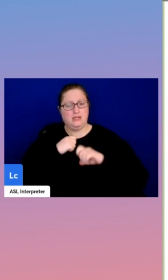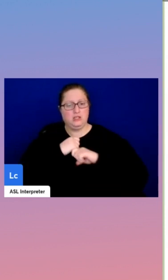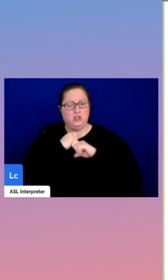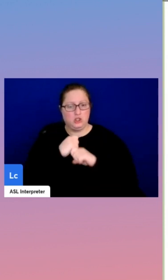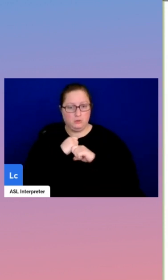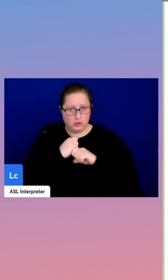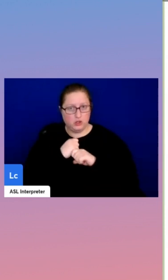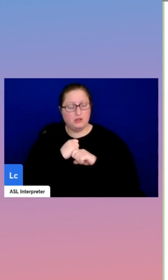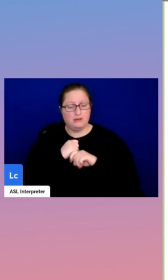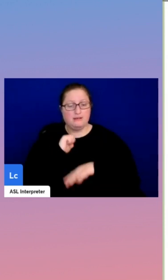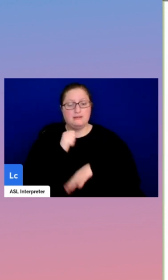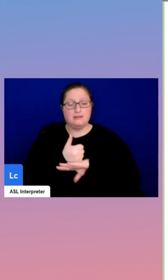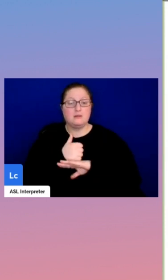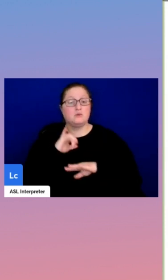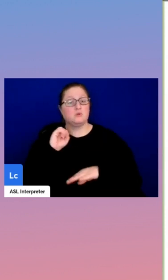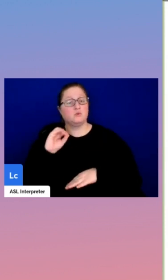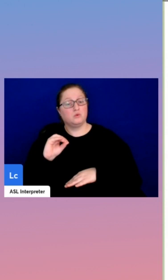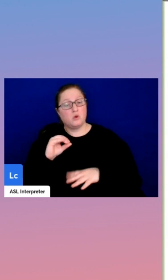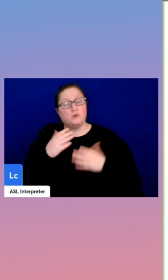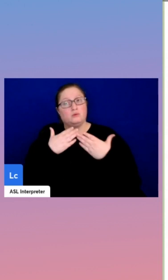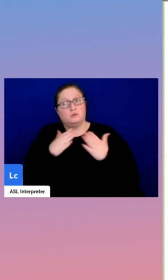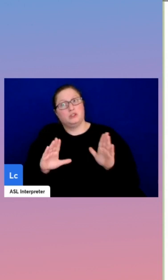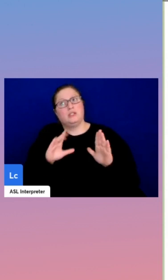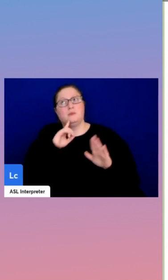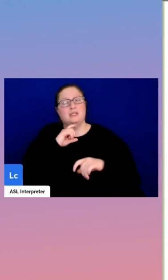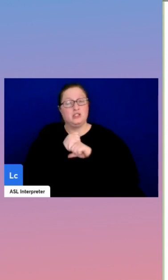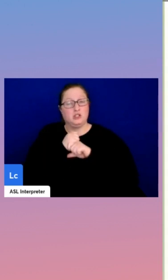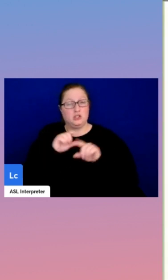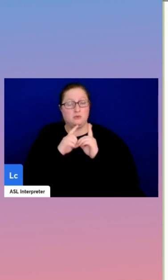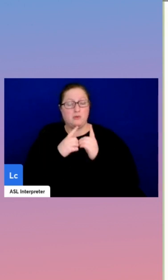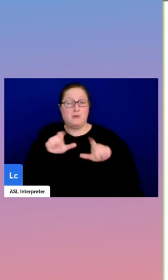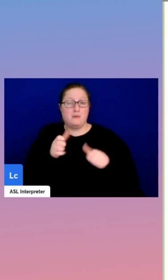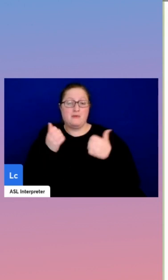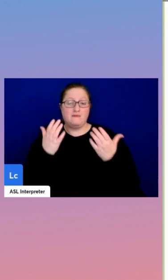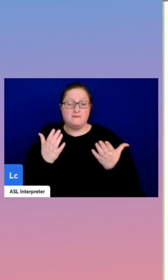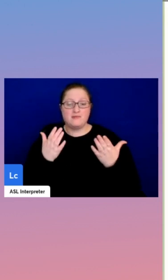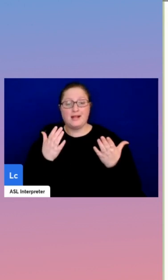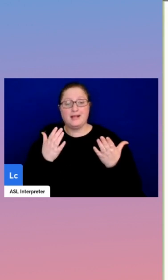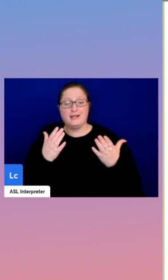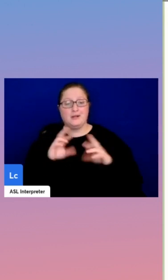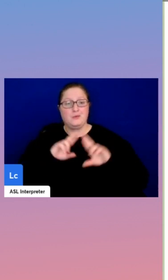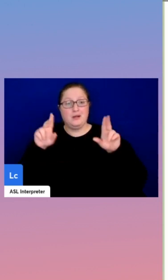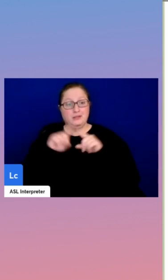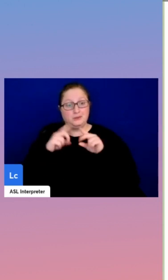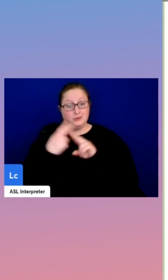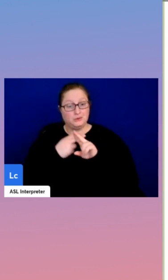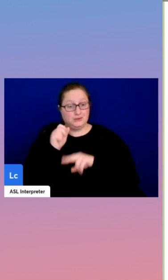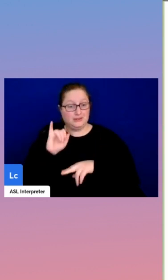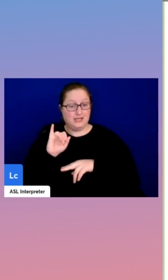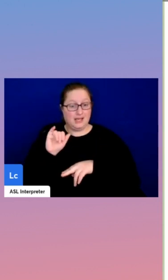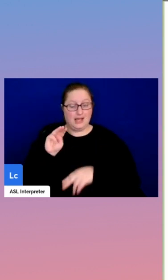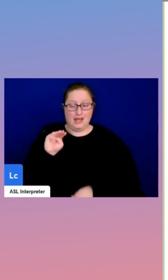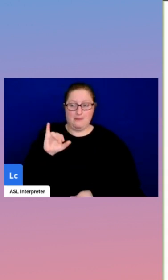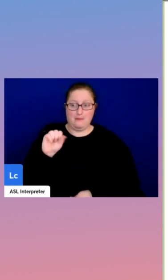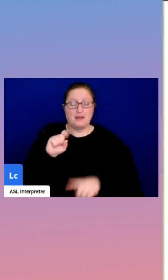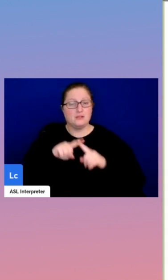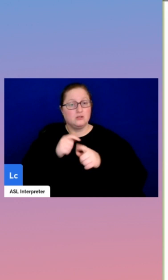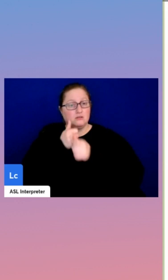the security departments, instead of providing ready-to-use AMIs that comply with the standard, they just